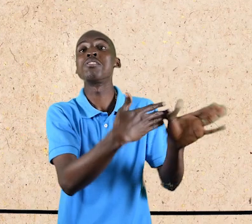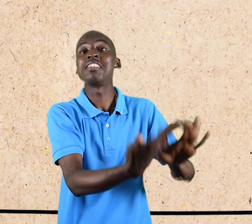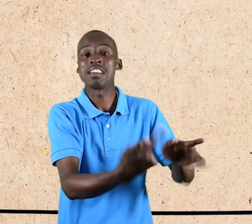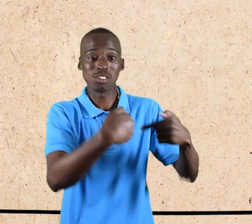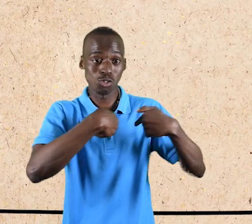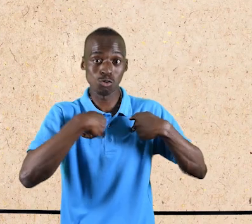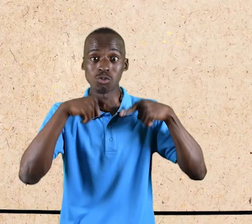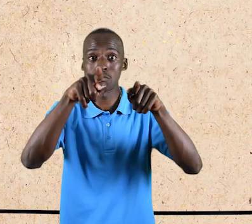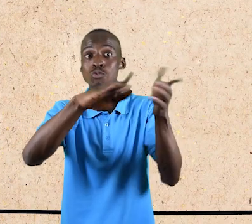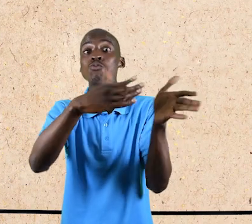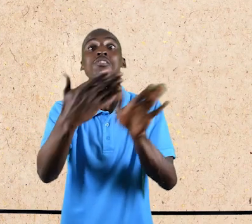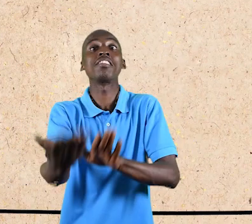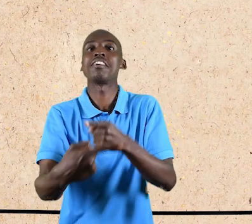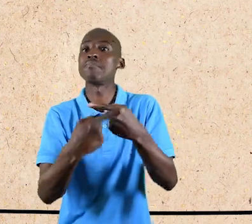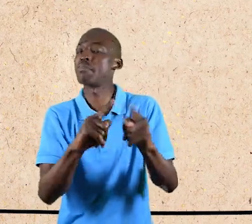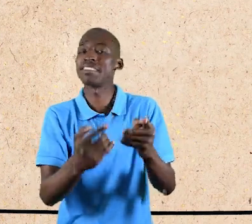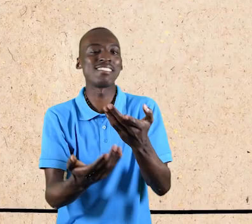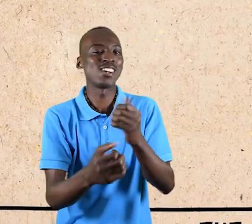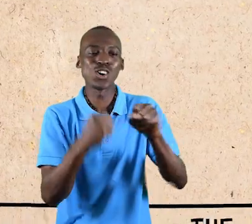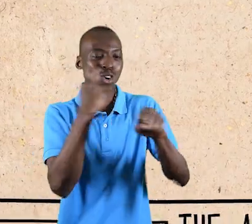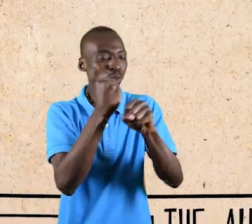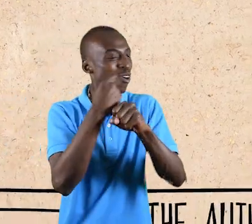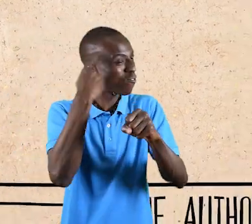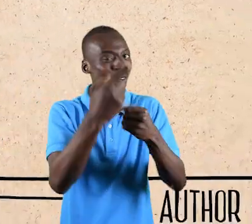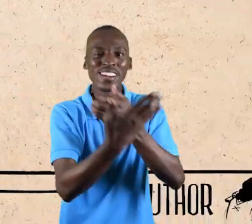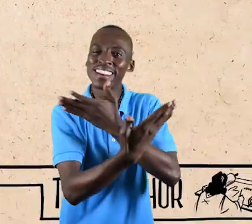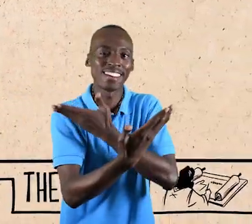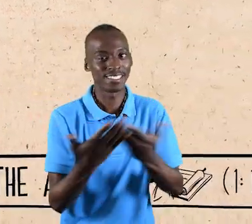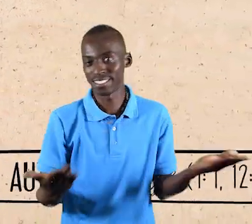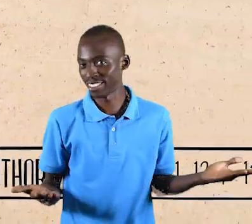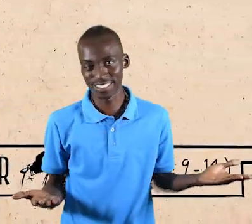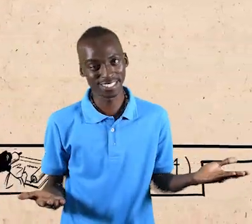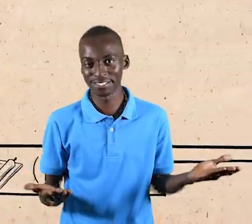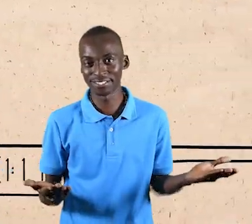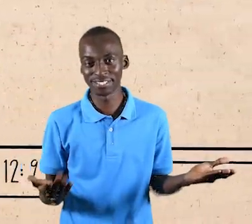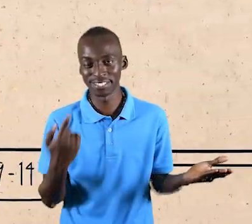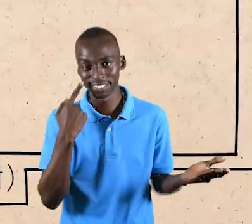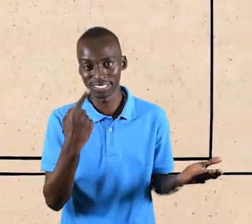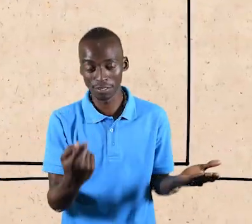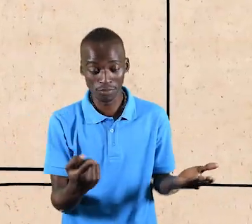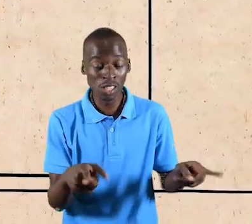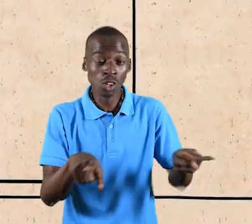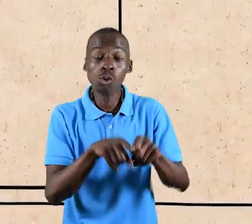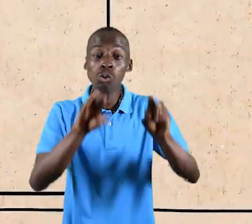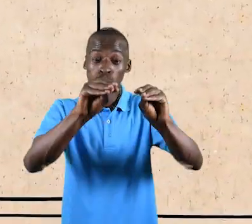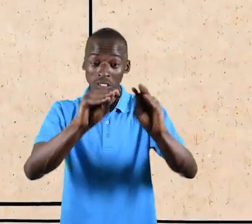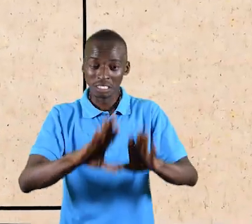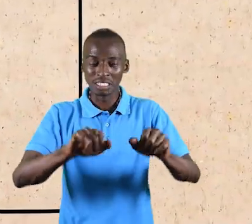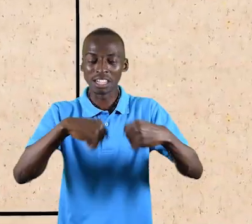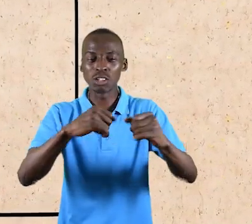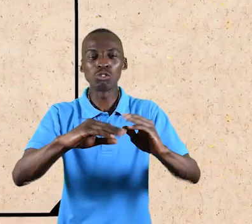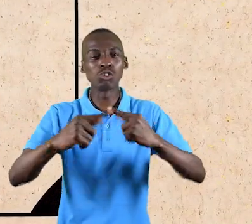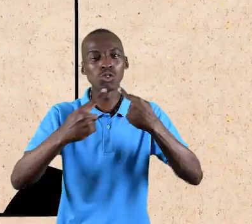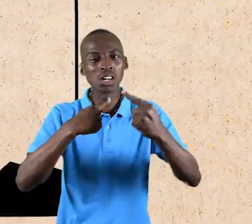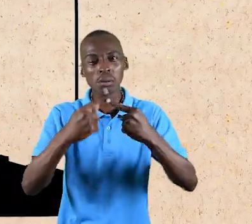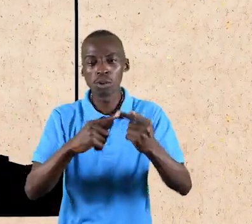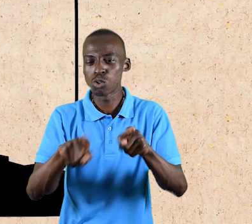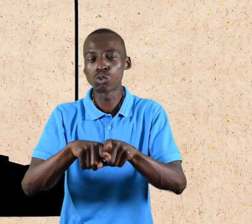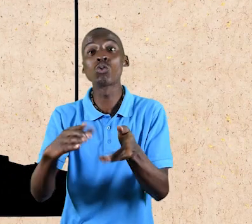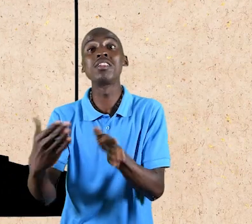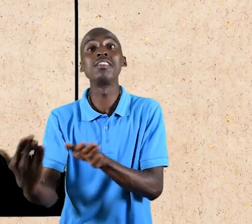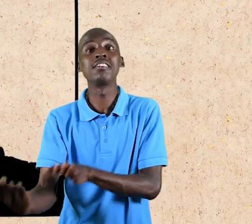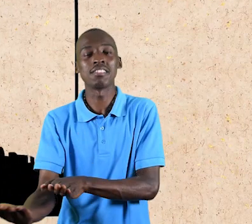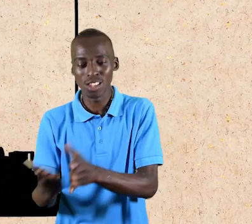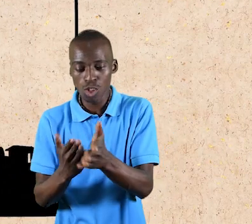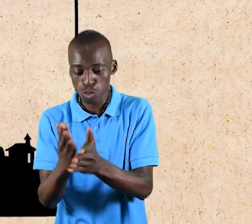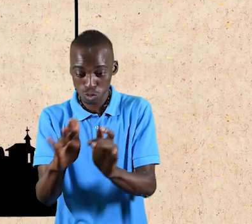and everything that we care about. And if that's not disheartening enough, the teacher also can't stop talking about death, all the way through